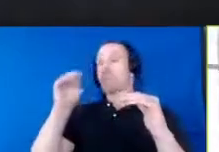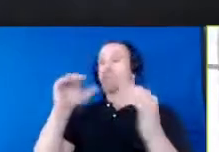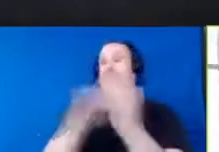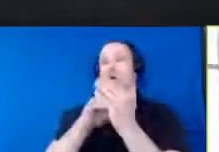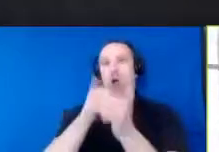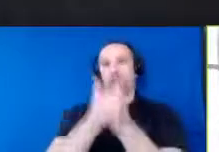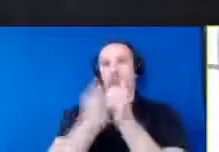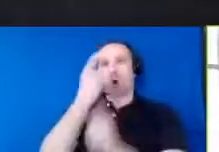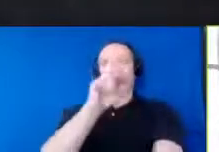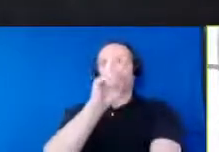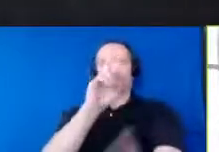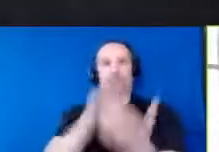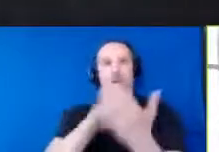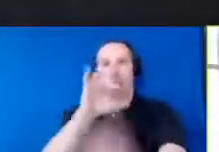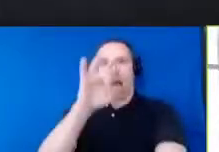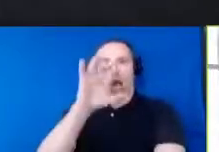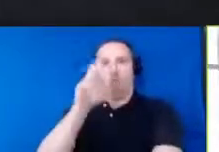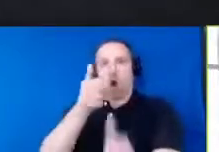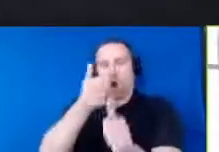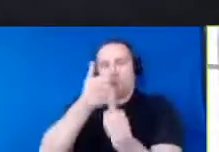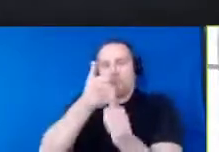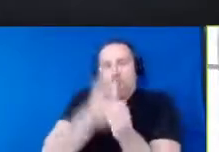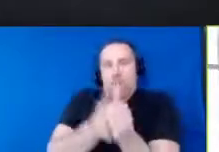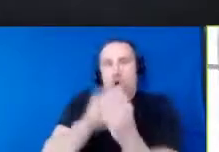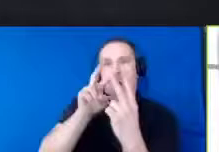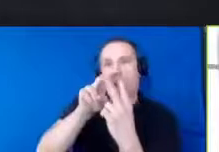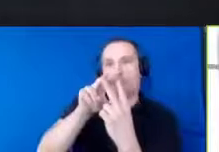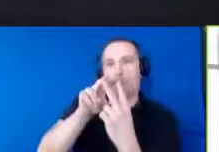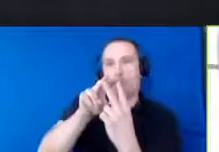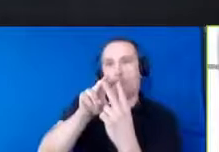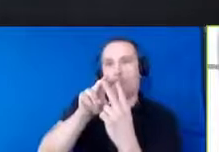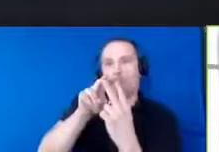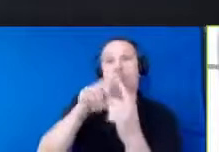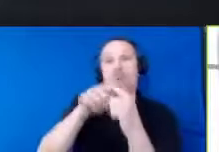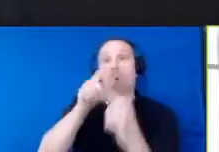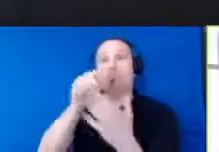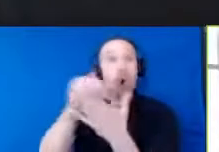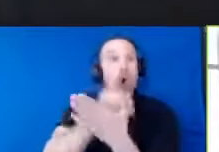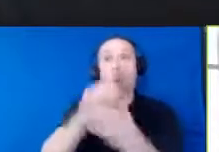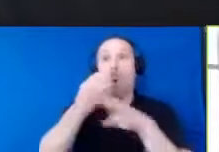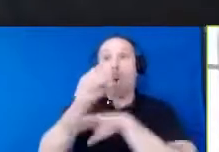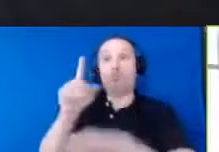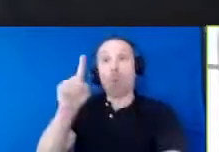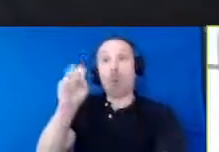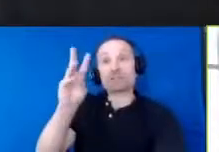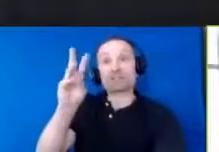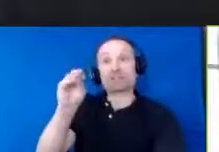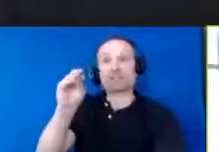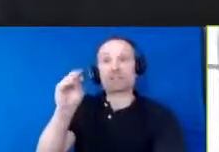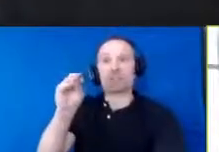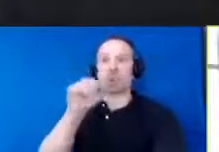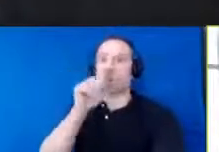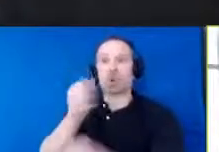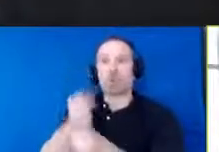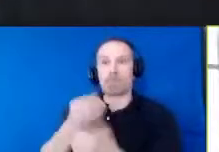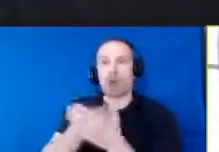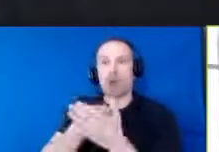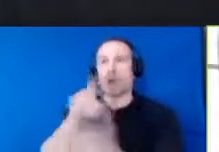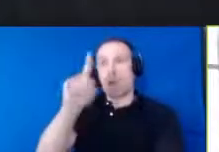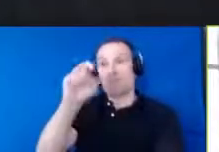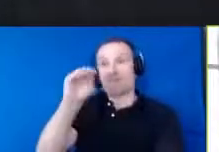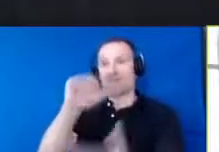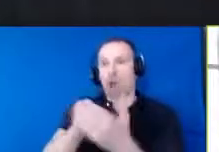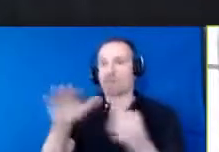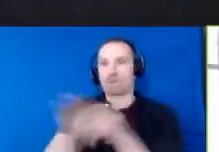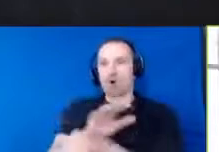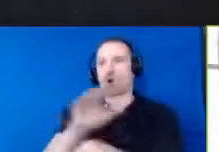And that will go up to, it'll phase out at $160,000 a year. So at 150,000, you get the full 2,800. That